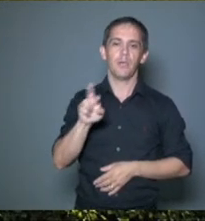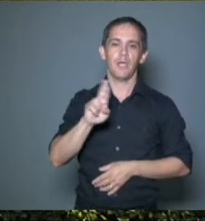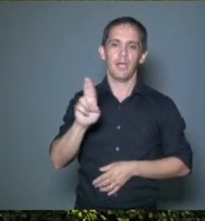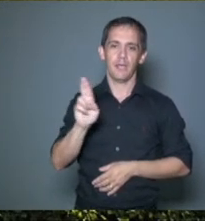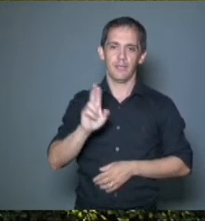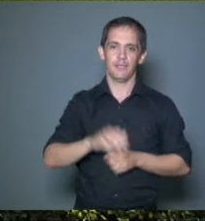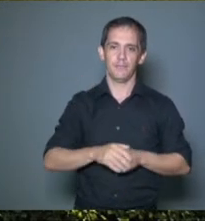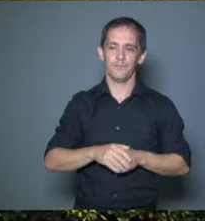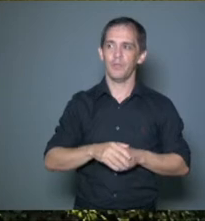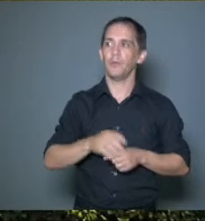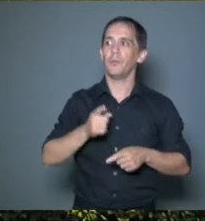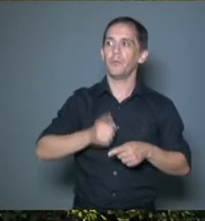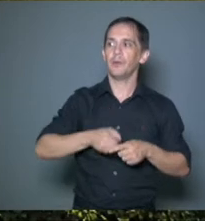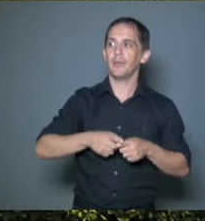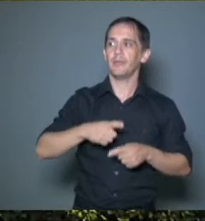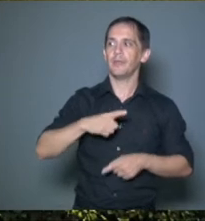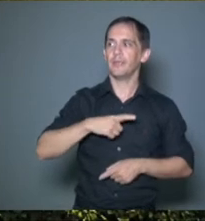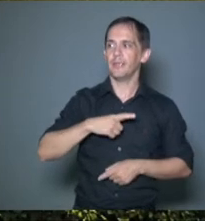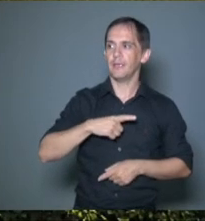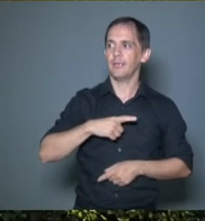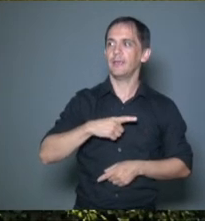4,500,000 reals coming from RTR.